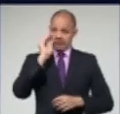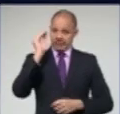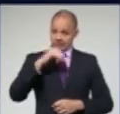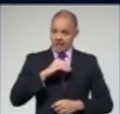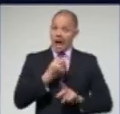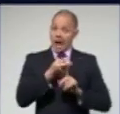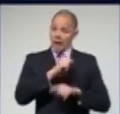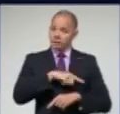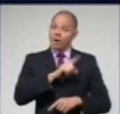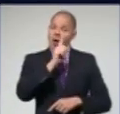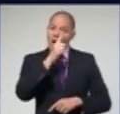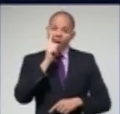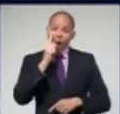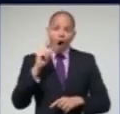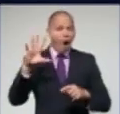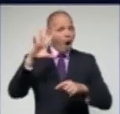Havana